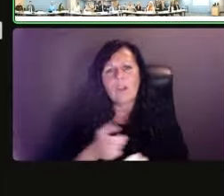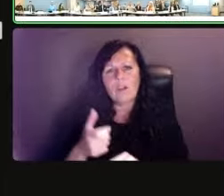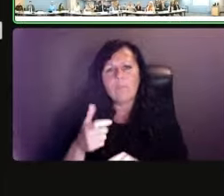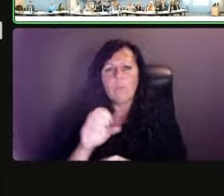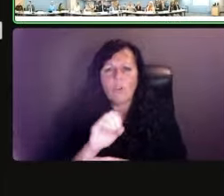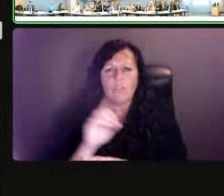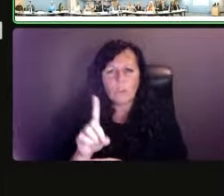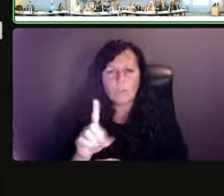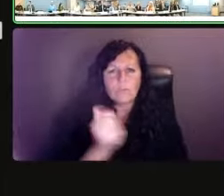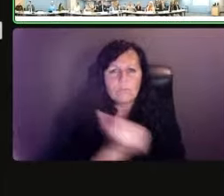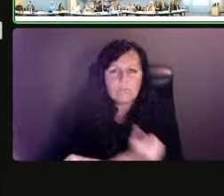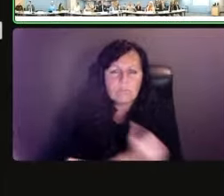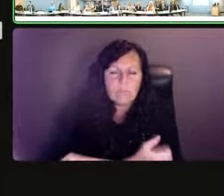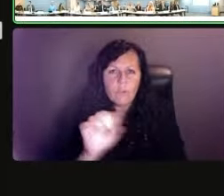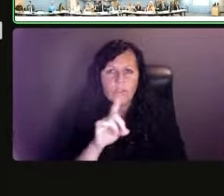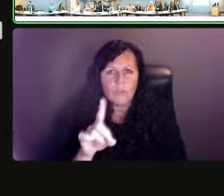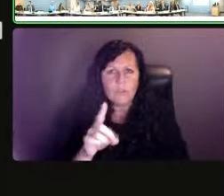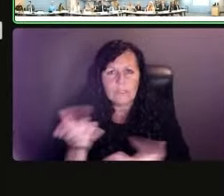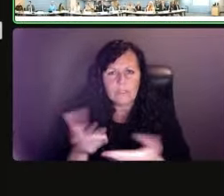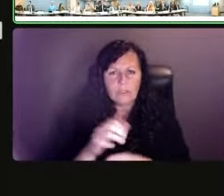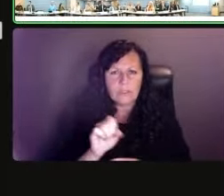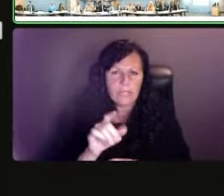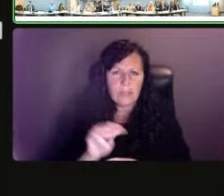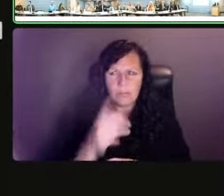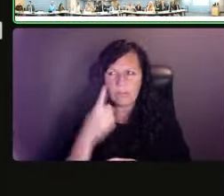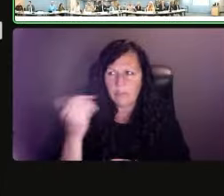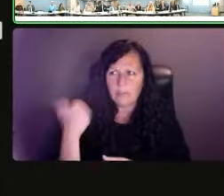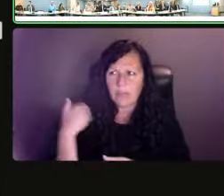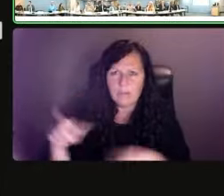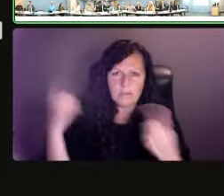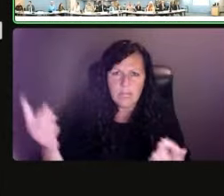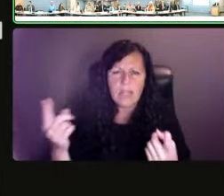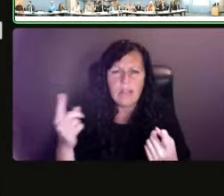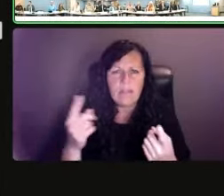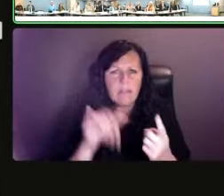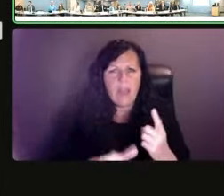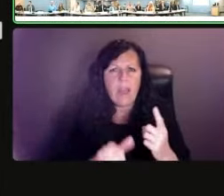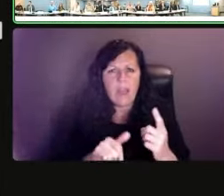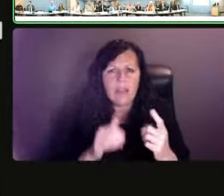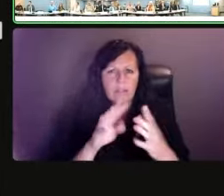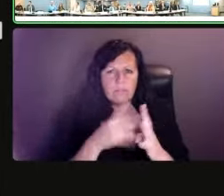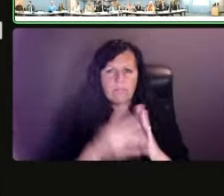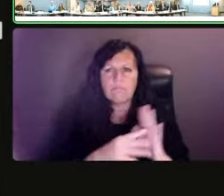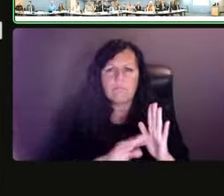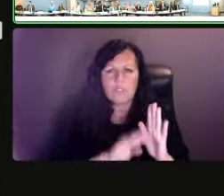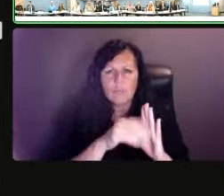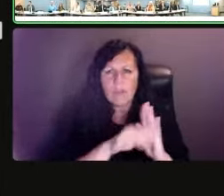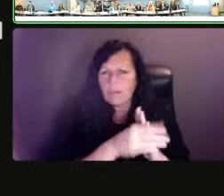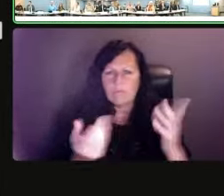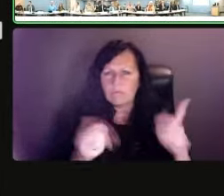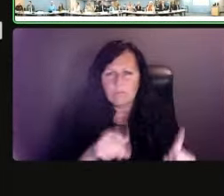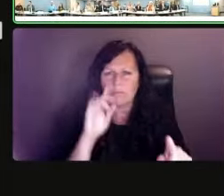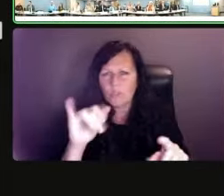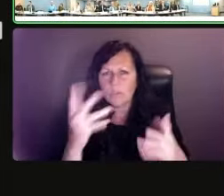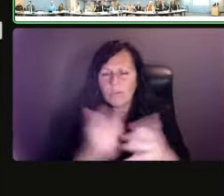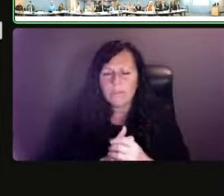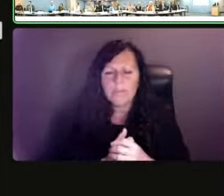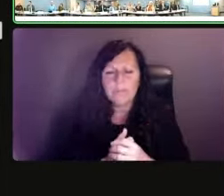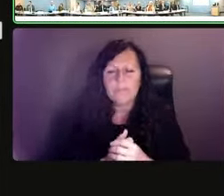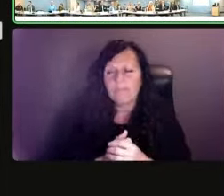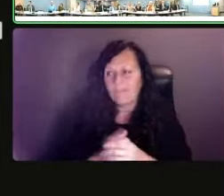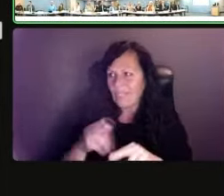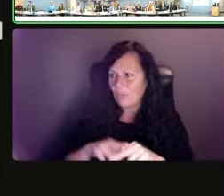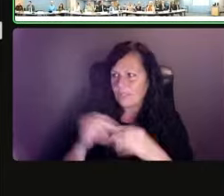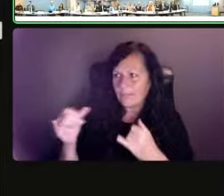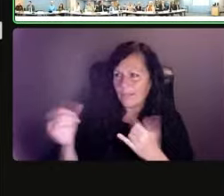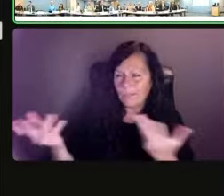you know, the past, you know, how is that trend going? And yeah. Yeah, that's increasing as well. I do know,